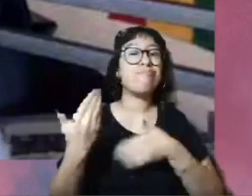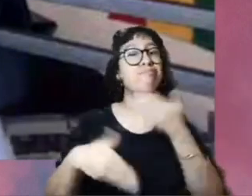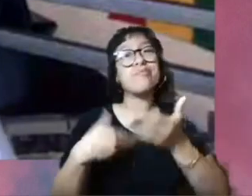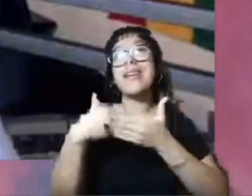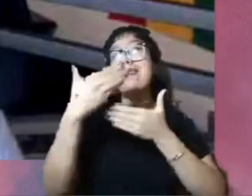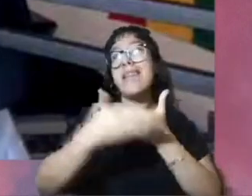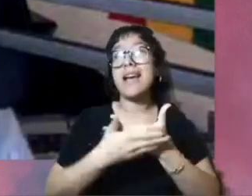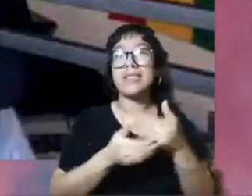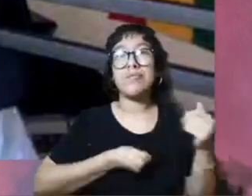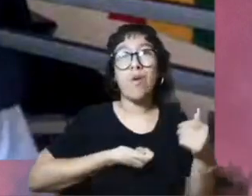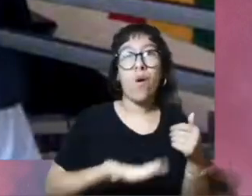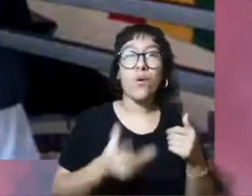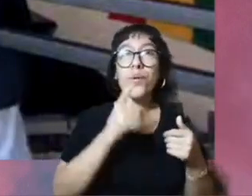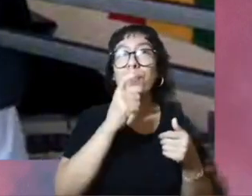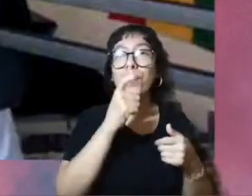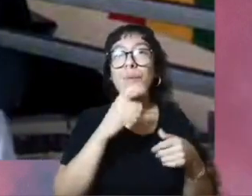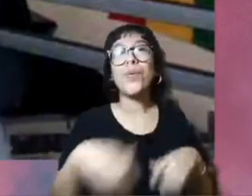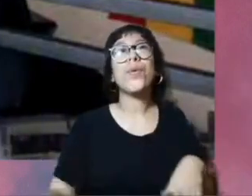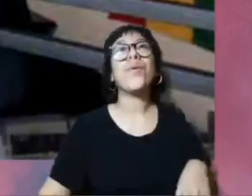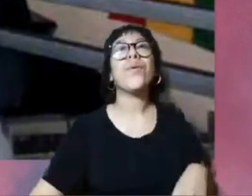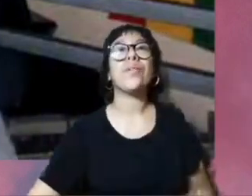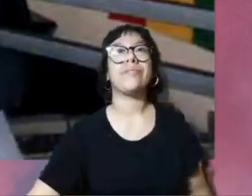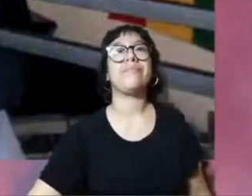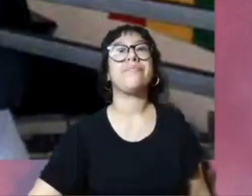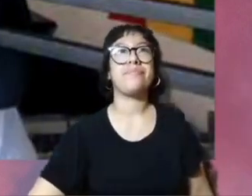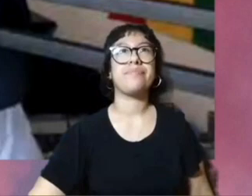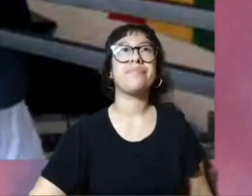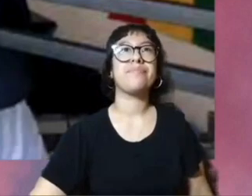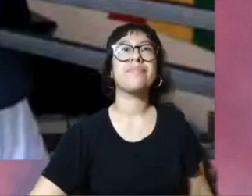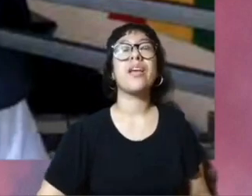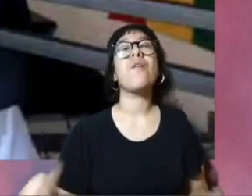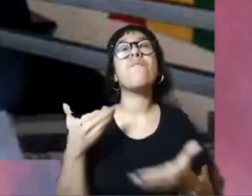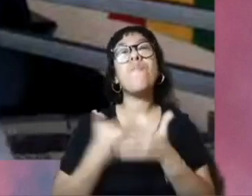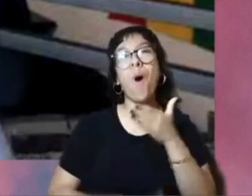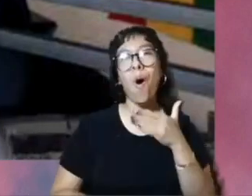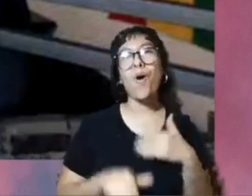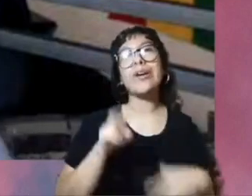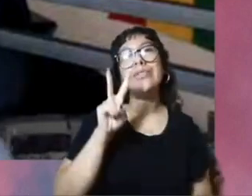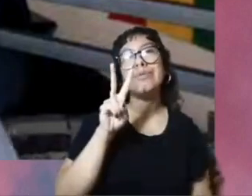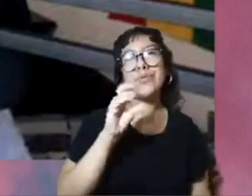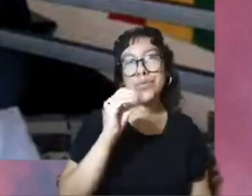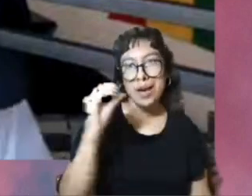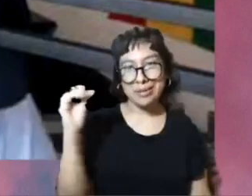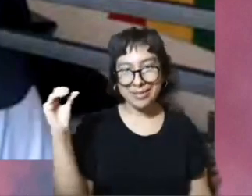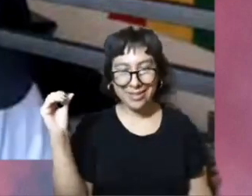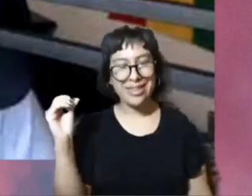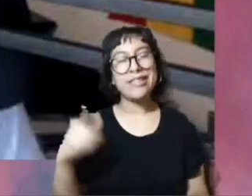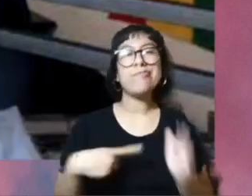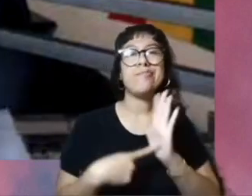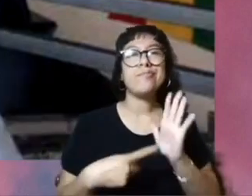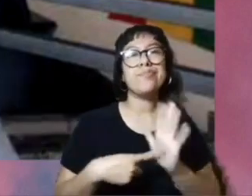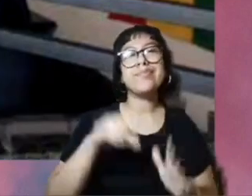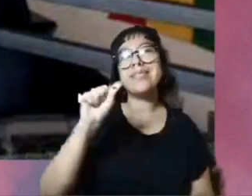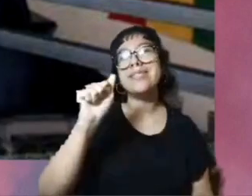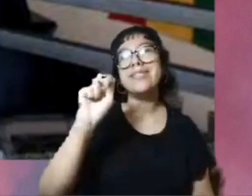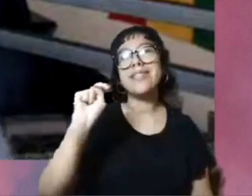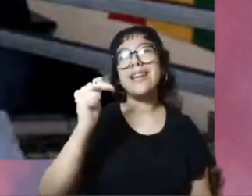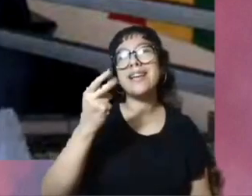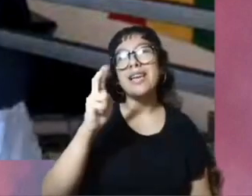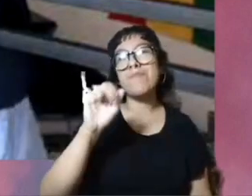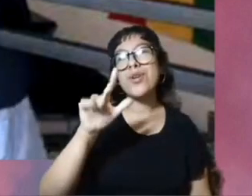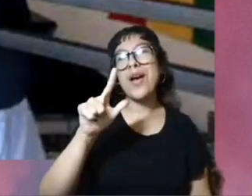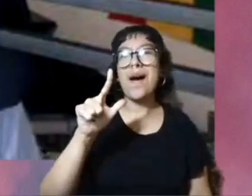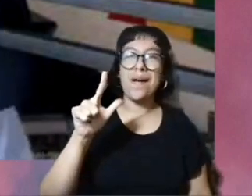our next poet of the night. Okay, and this poet, born in the year 2000, is repping the San Gabriel Valley and Long